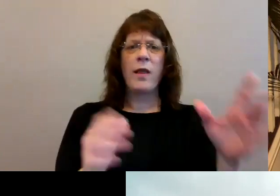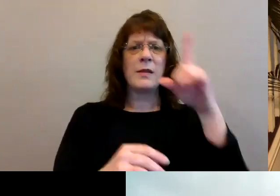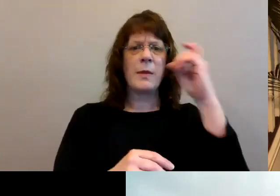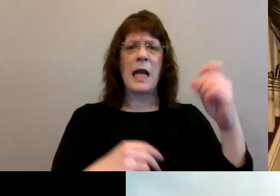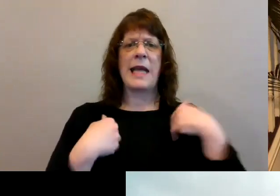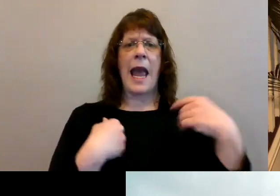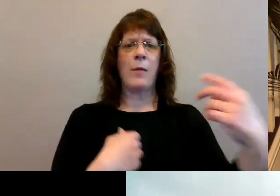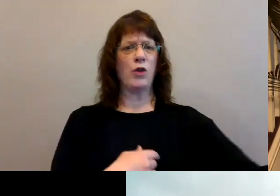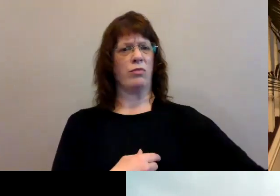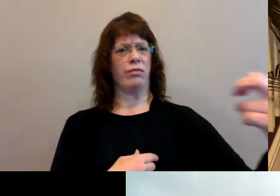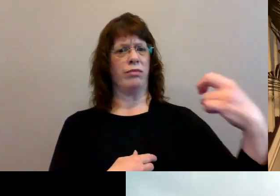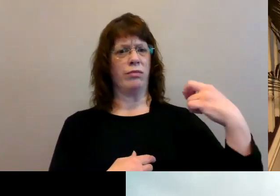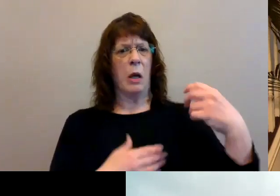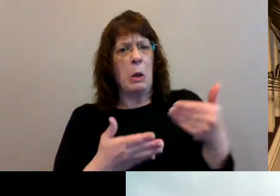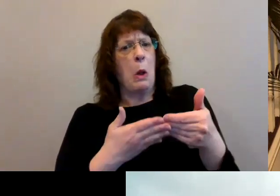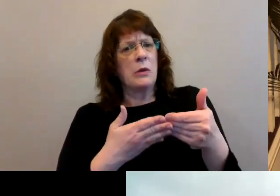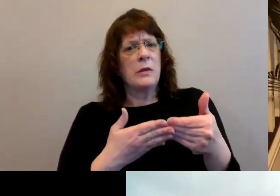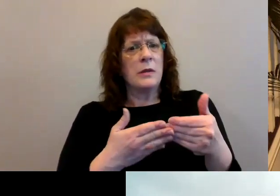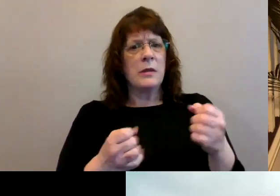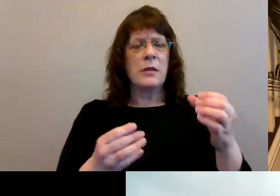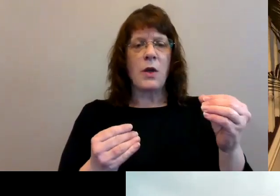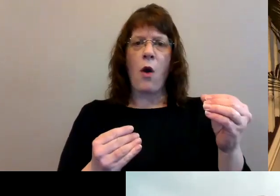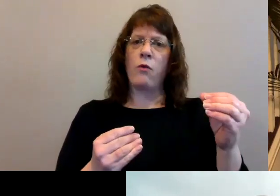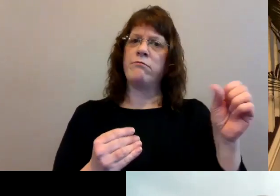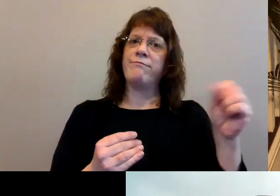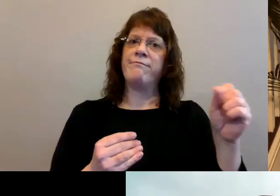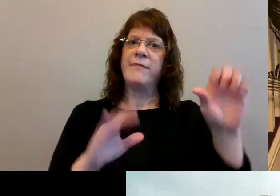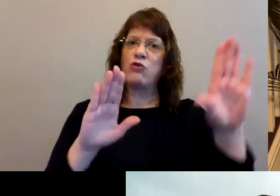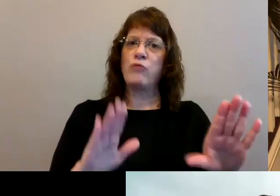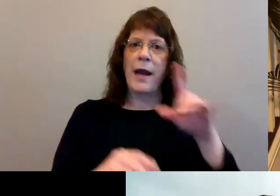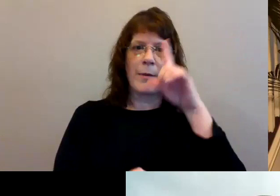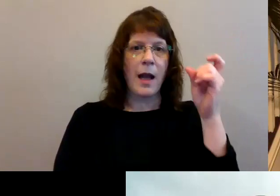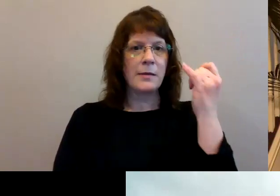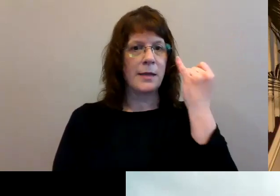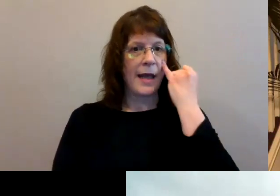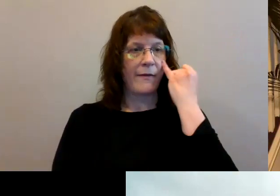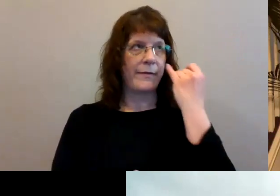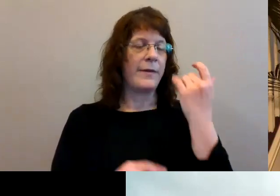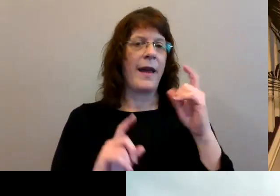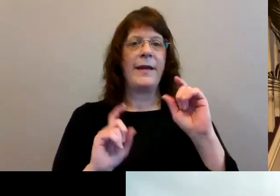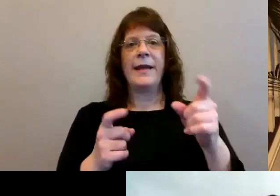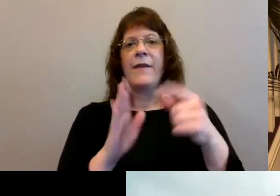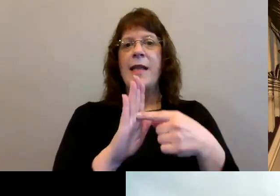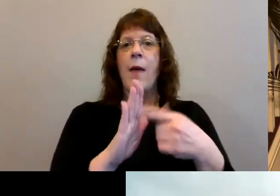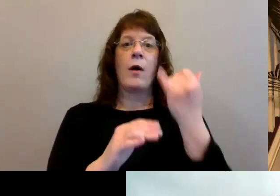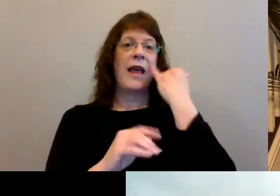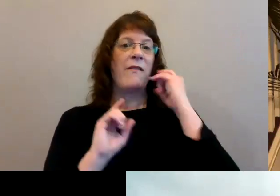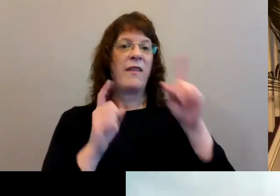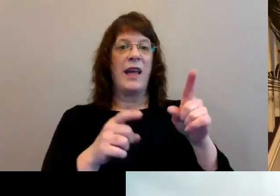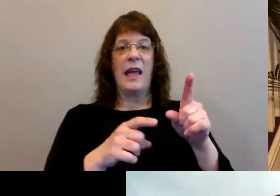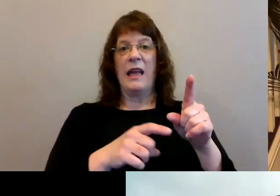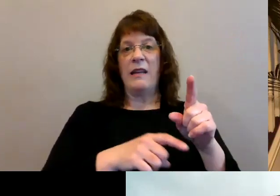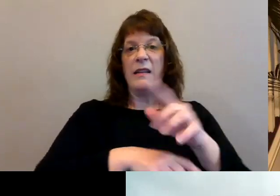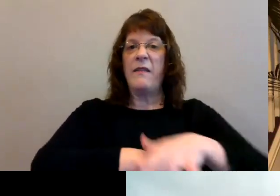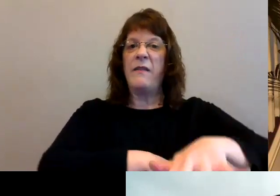so close to you. And so, yeah, it's great because if I give you an example, like when we were in the field, and I work mostly on land